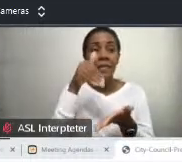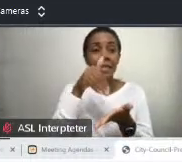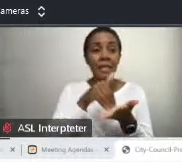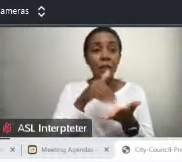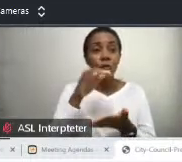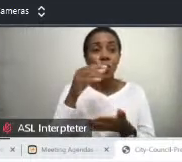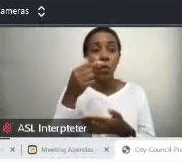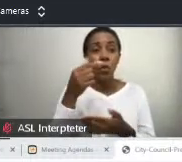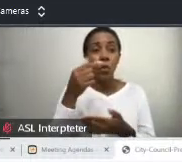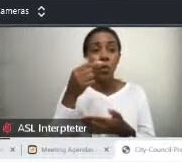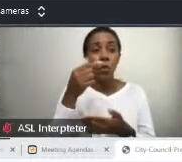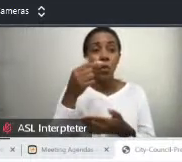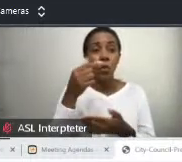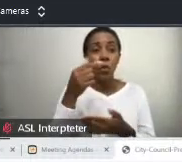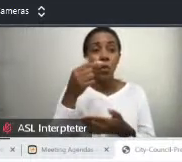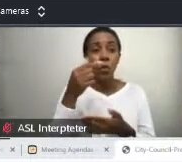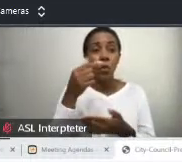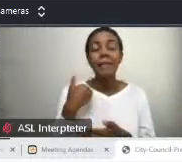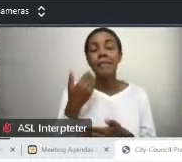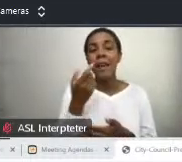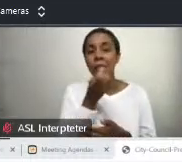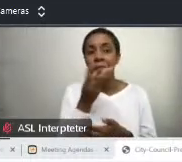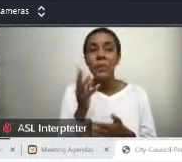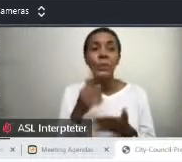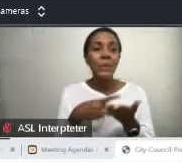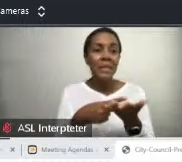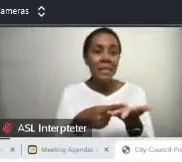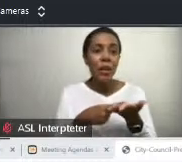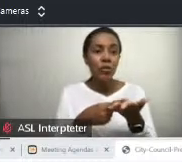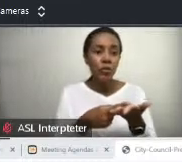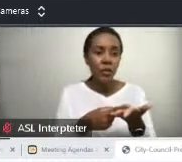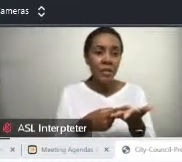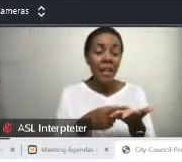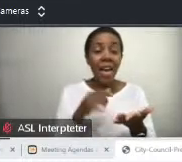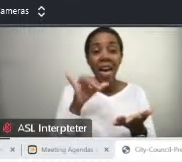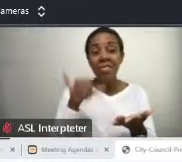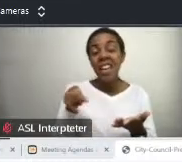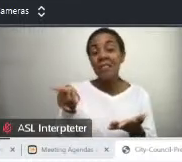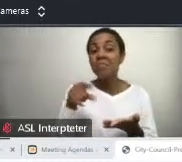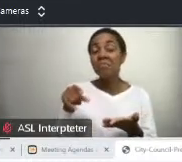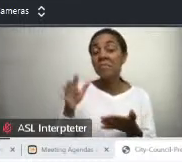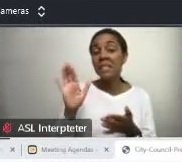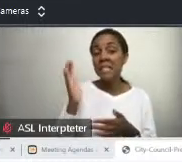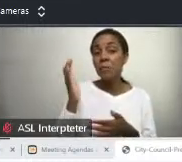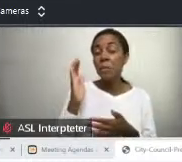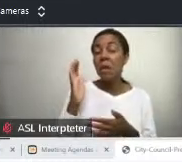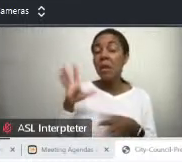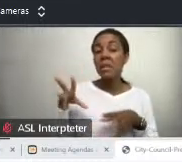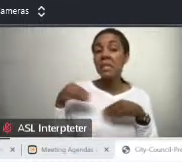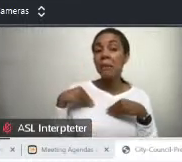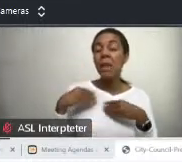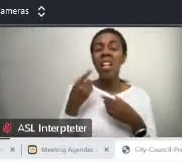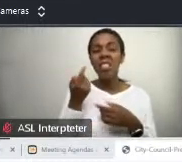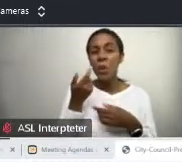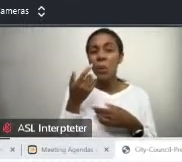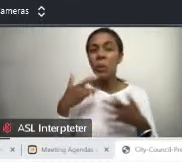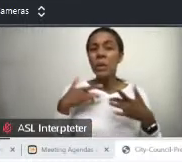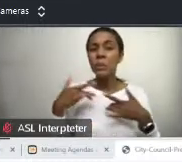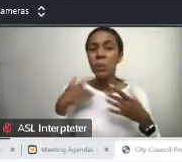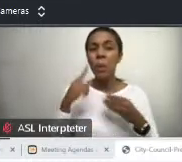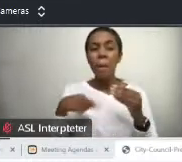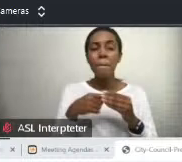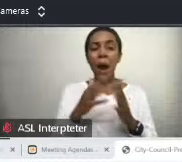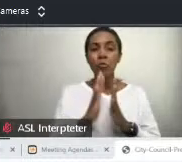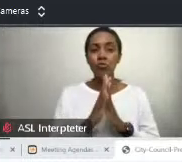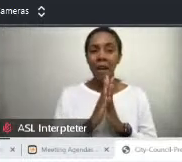had some preliminary discussions, and they appear to be receptive. They had some concerns about traffic and some things, and so